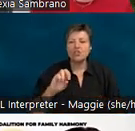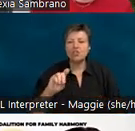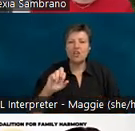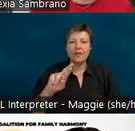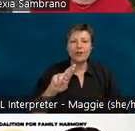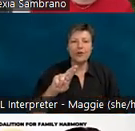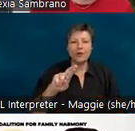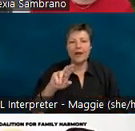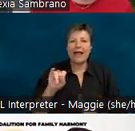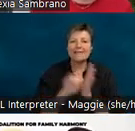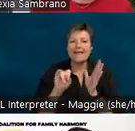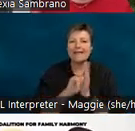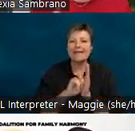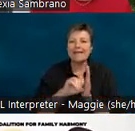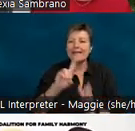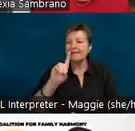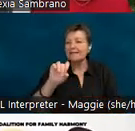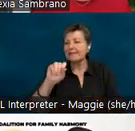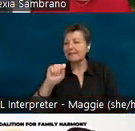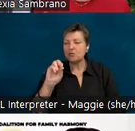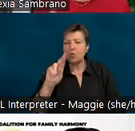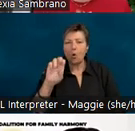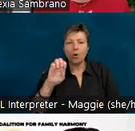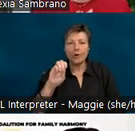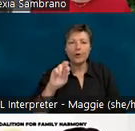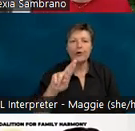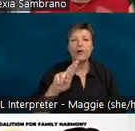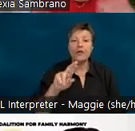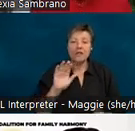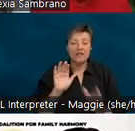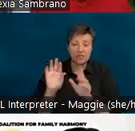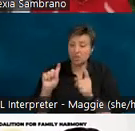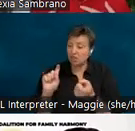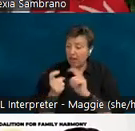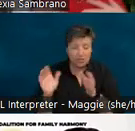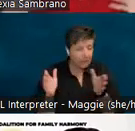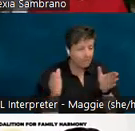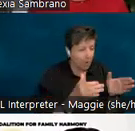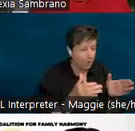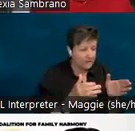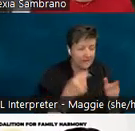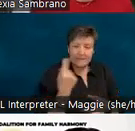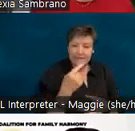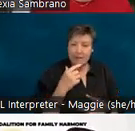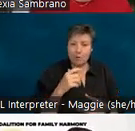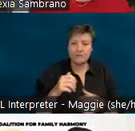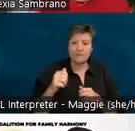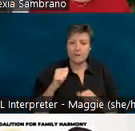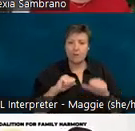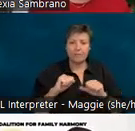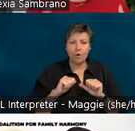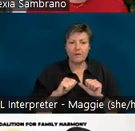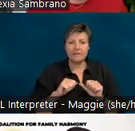tried to argue against this new diagnosis because it shifted the focus from a person's performance of gender and their gender expression to